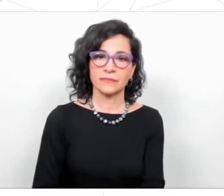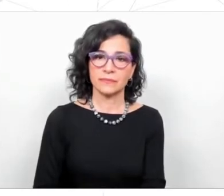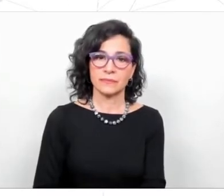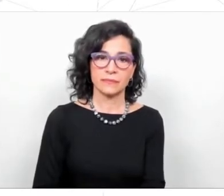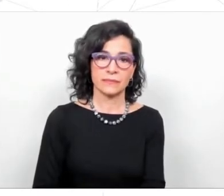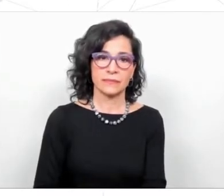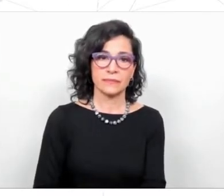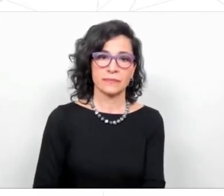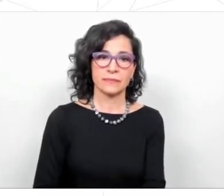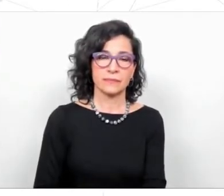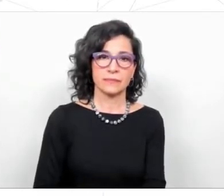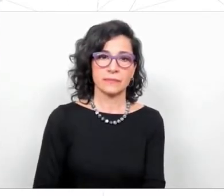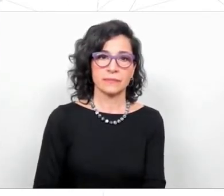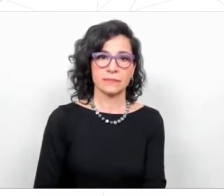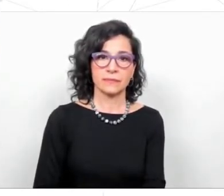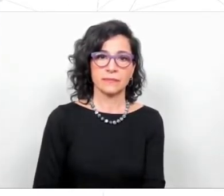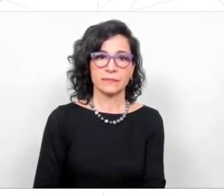All right.